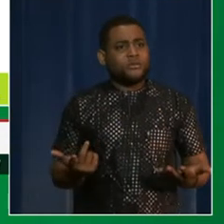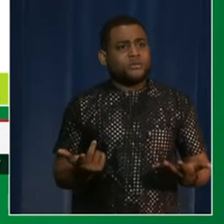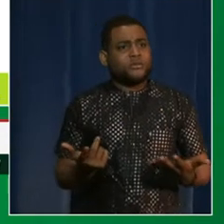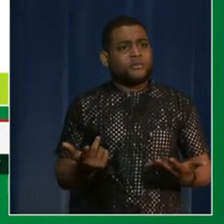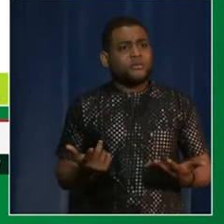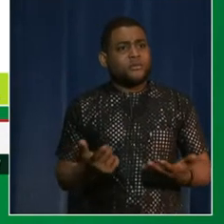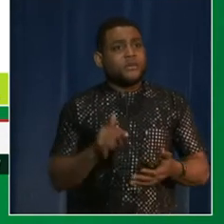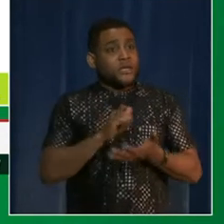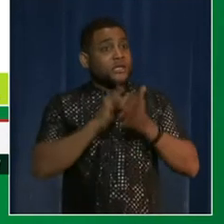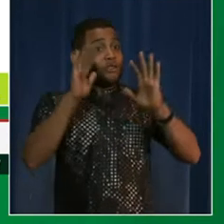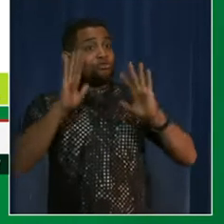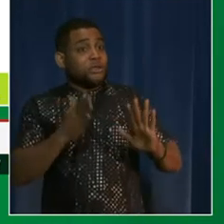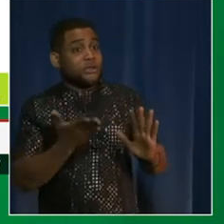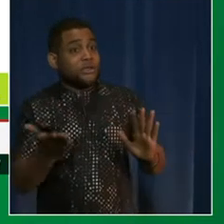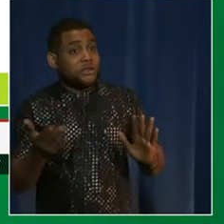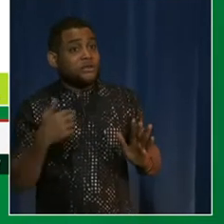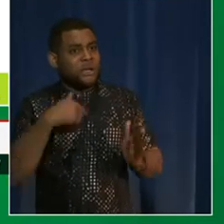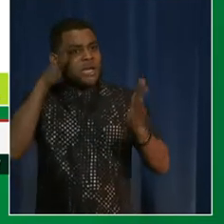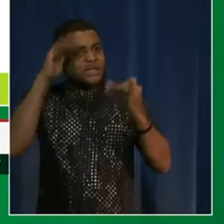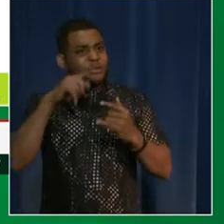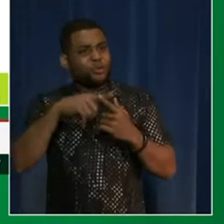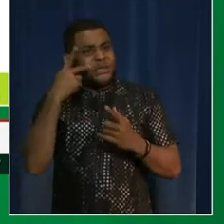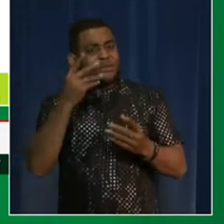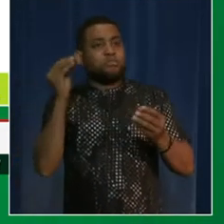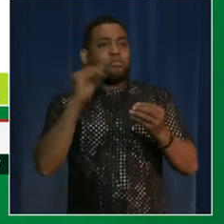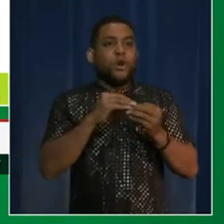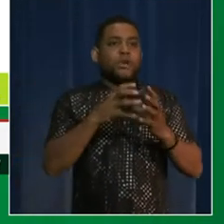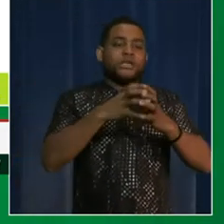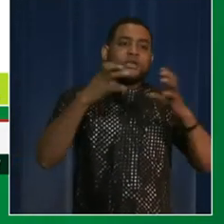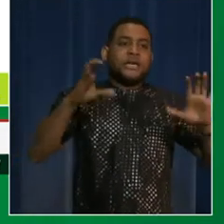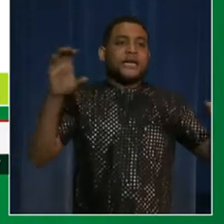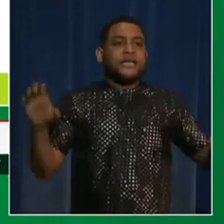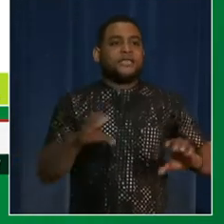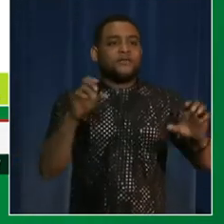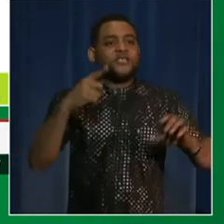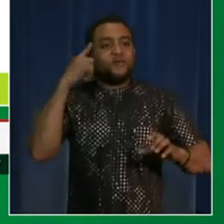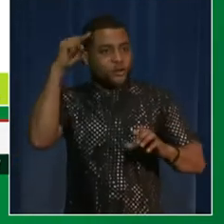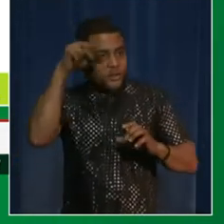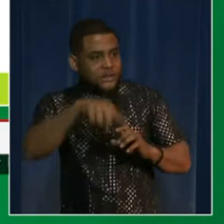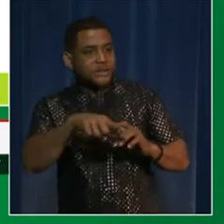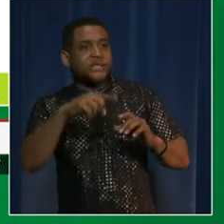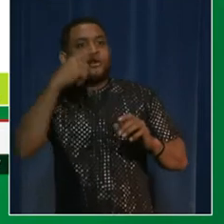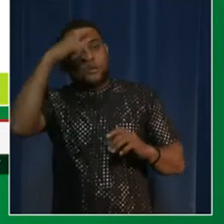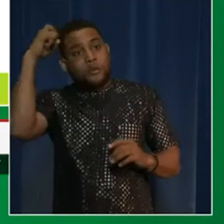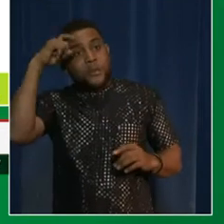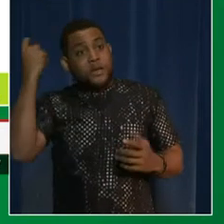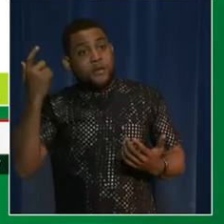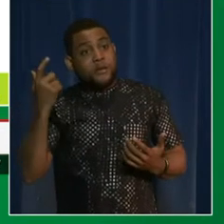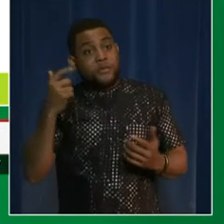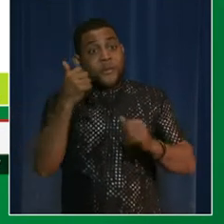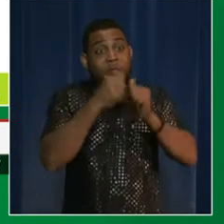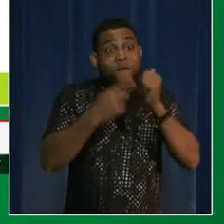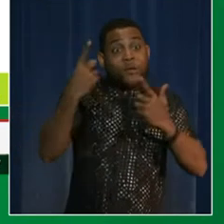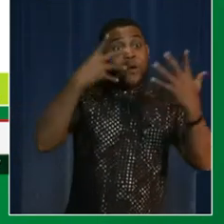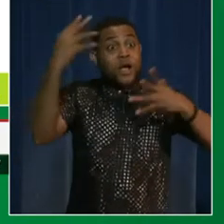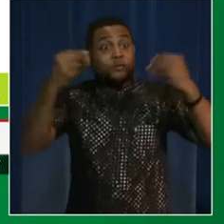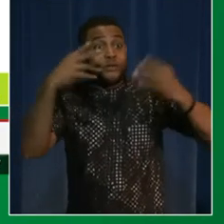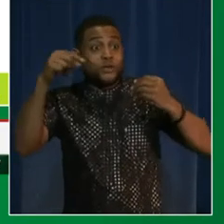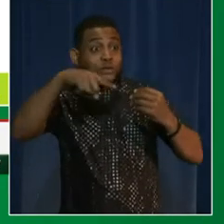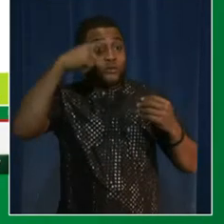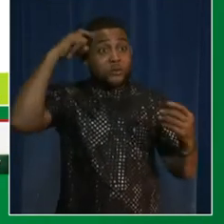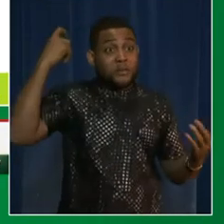expect to see a lot of amazing activations through the course of the summer, right? Is everybody going to get out? Because what has everybody been saying so